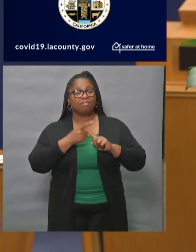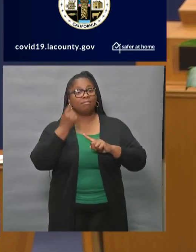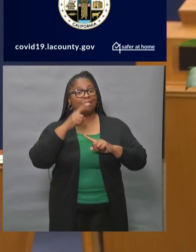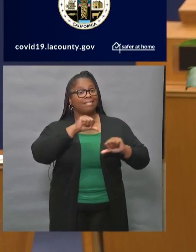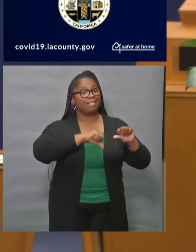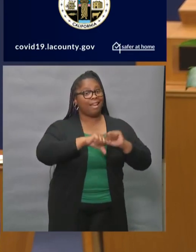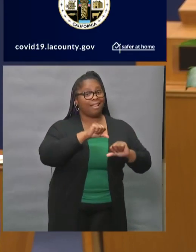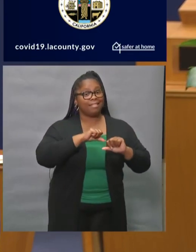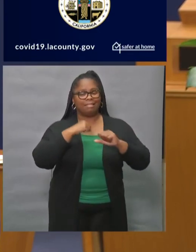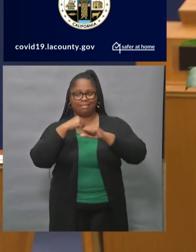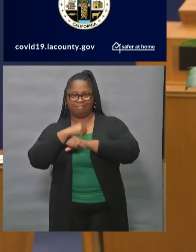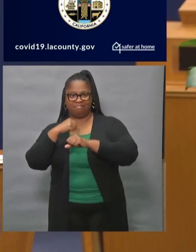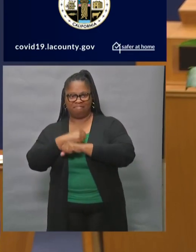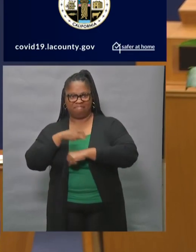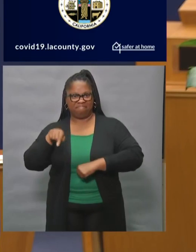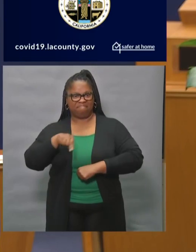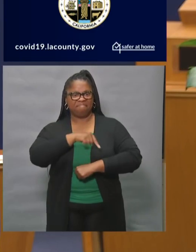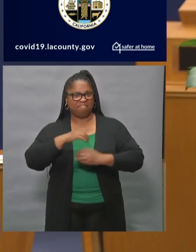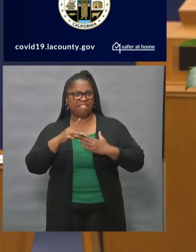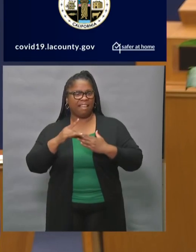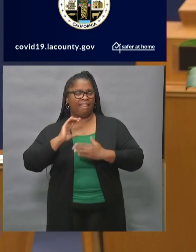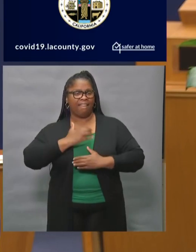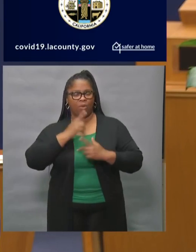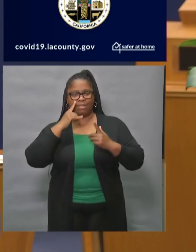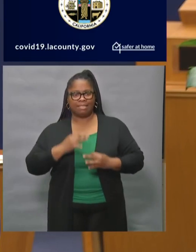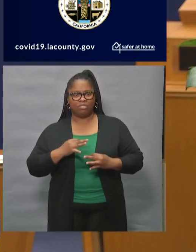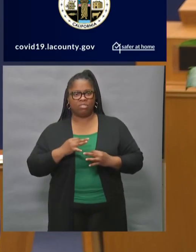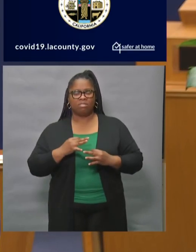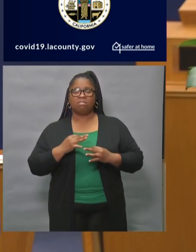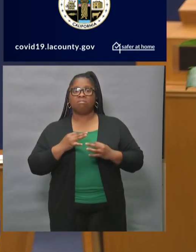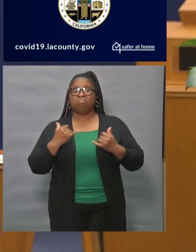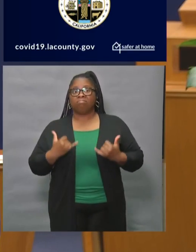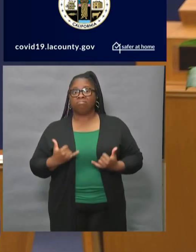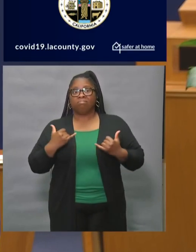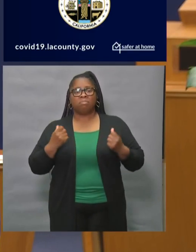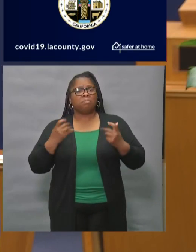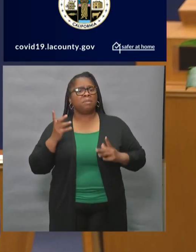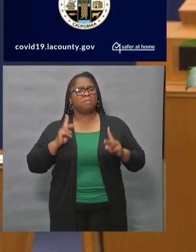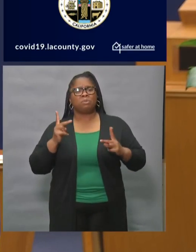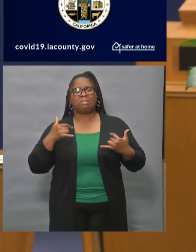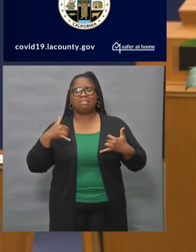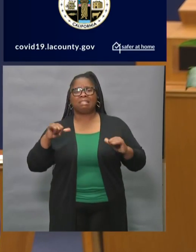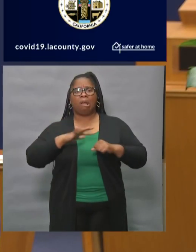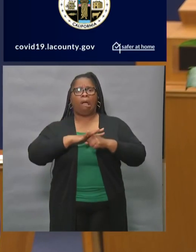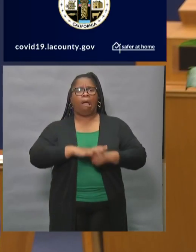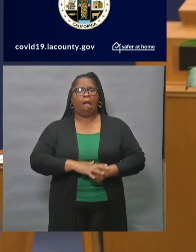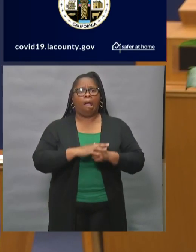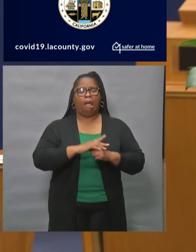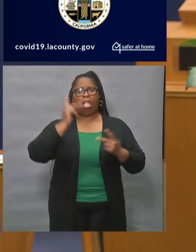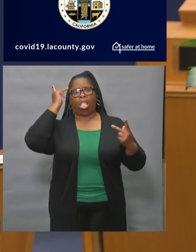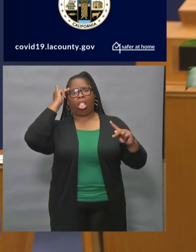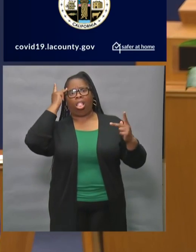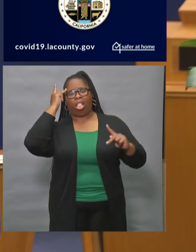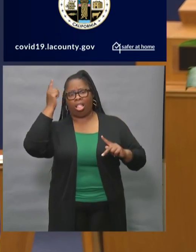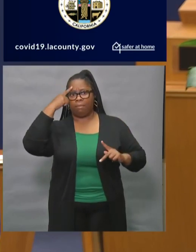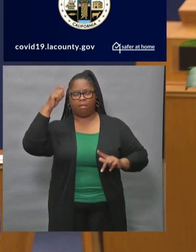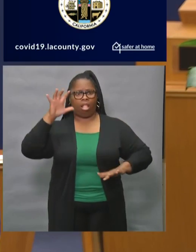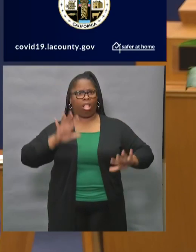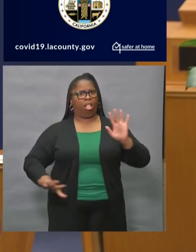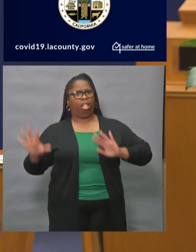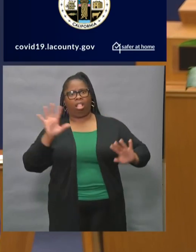decisions. Meanwhile, many are still coping with stress because of the complete uncertainty this crisis has caused. For